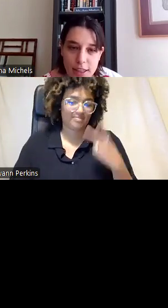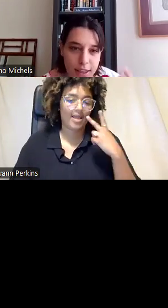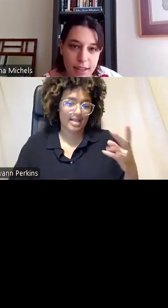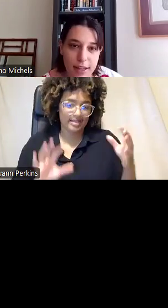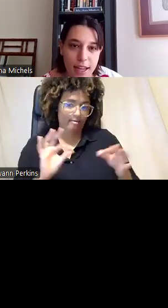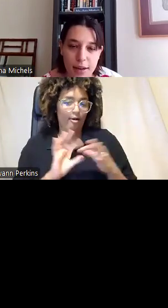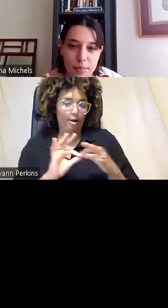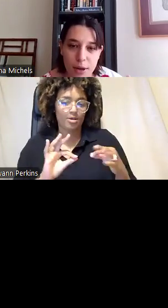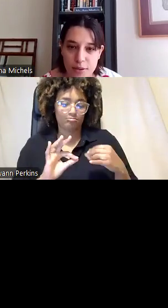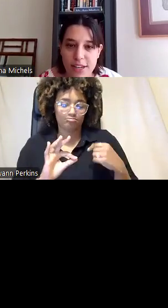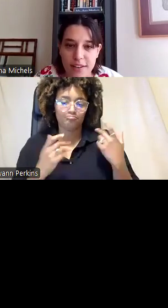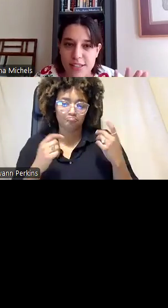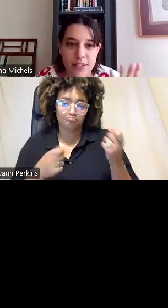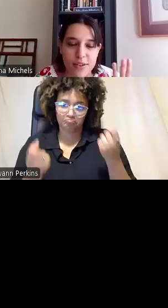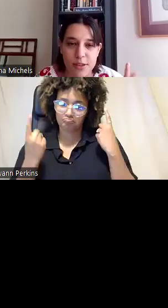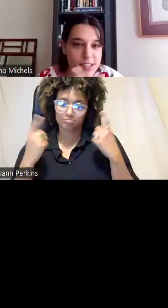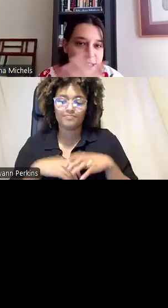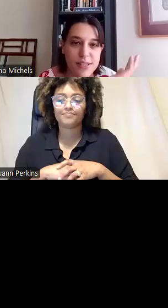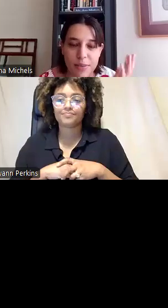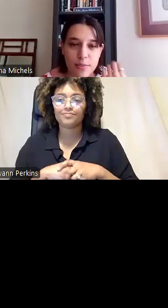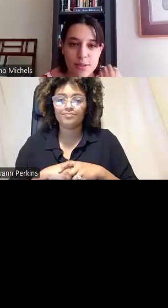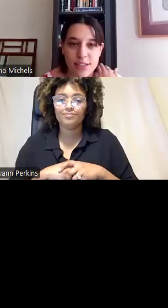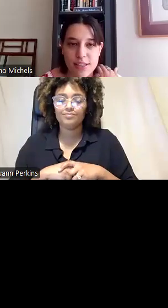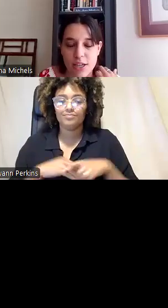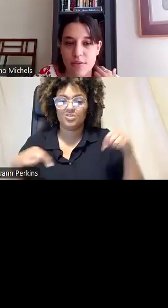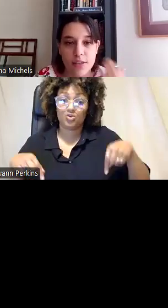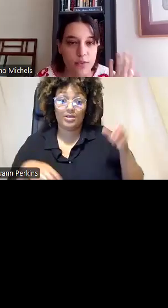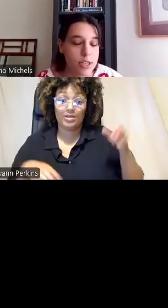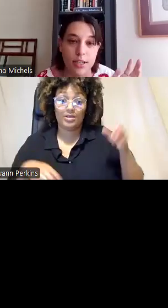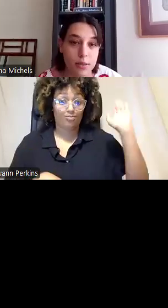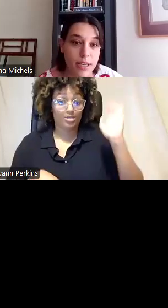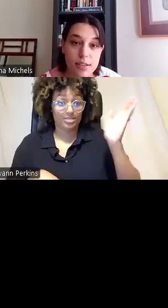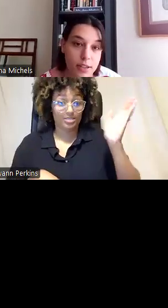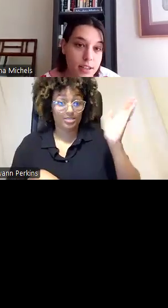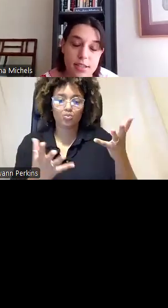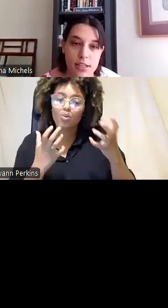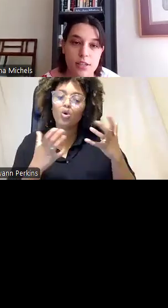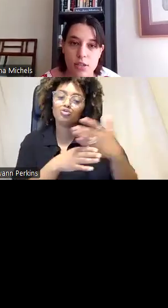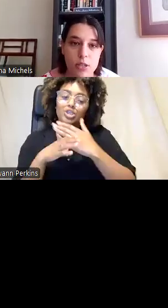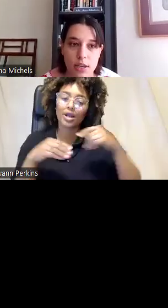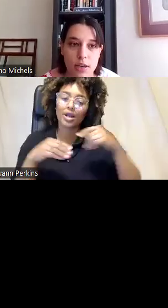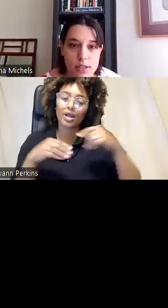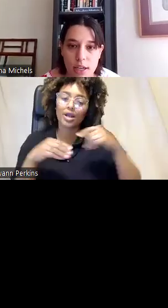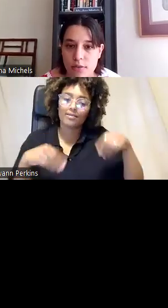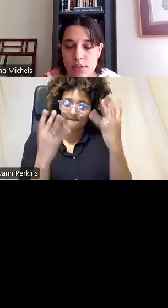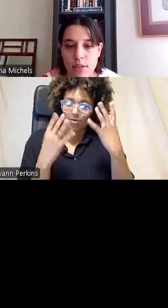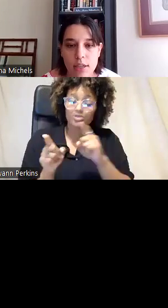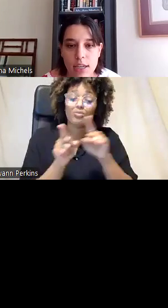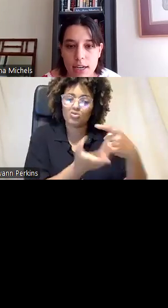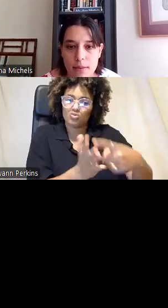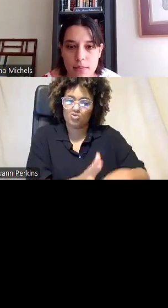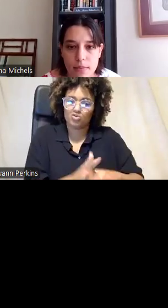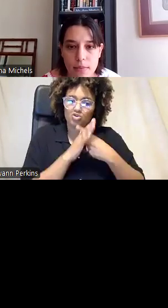I think that part of the reason, obviously, we give this presentation is to be able to share all this information and to begin starting these discussions between